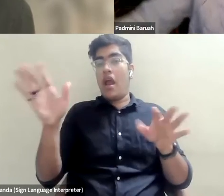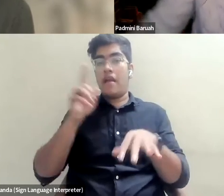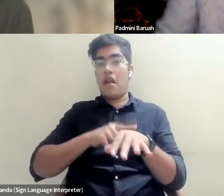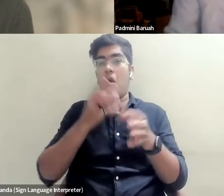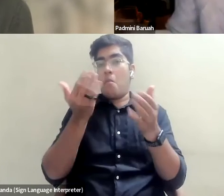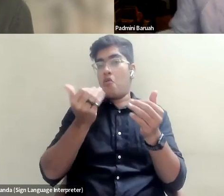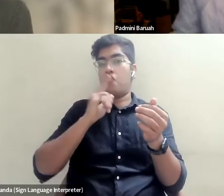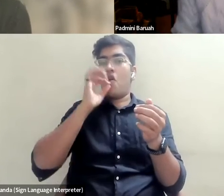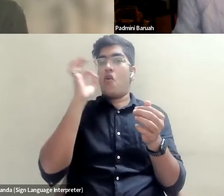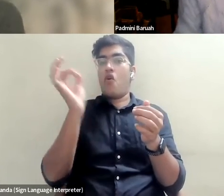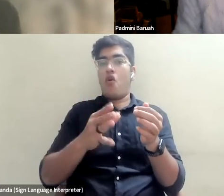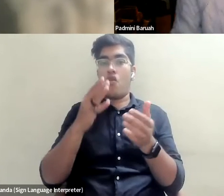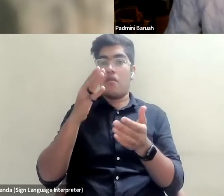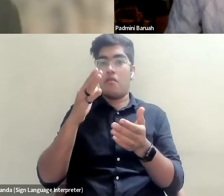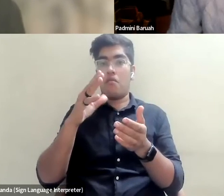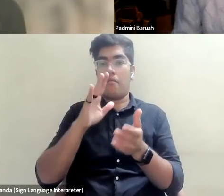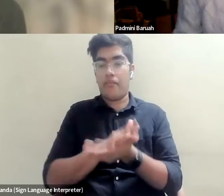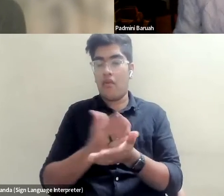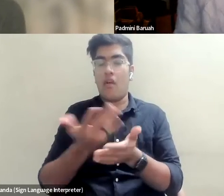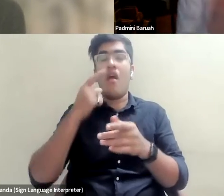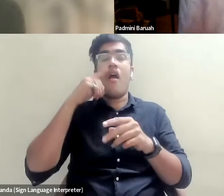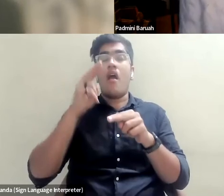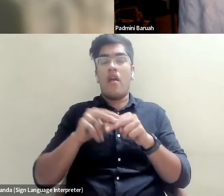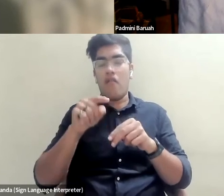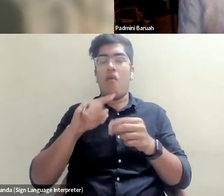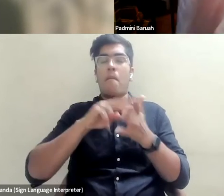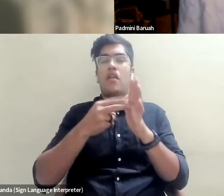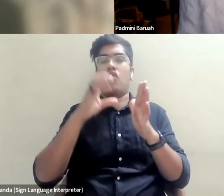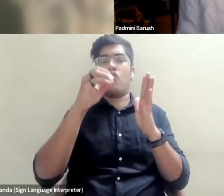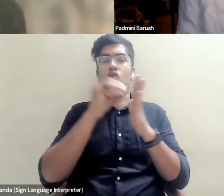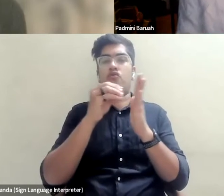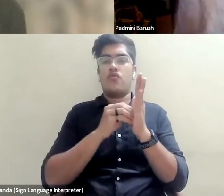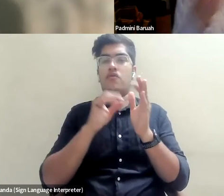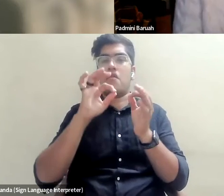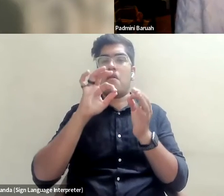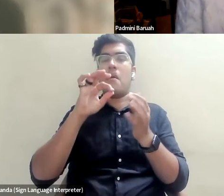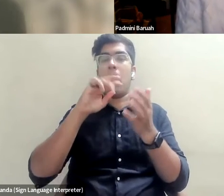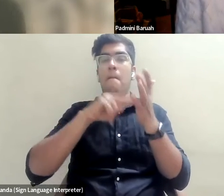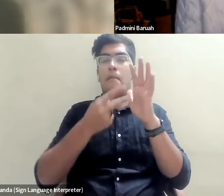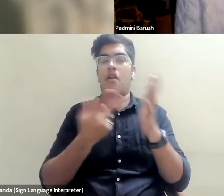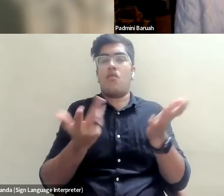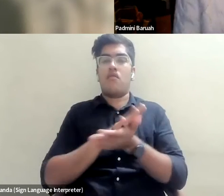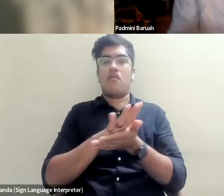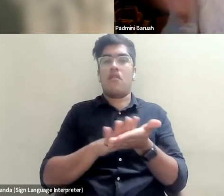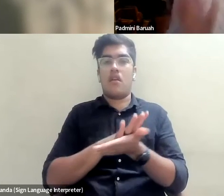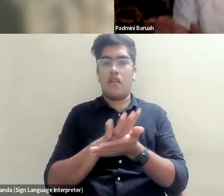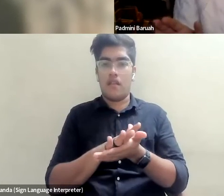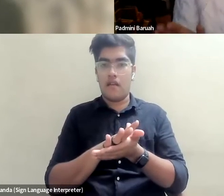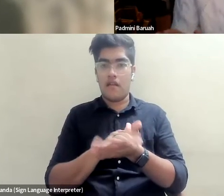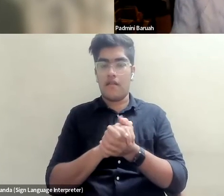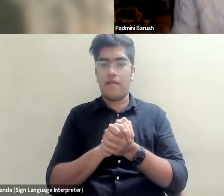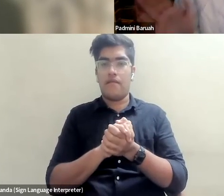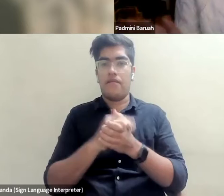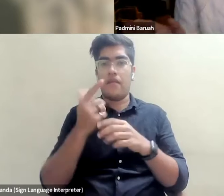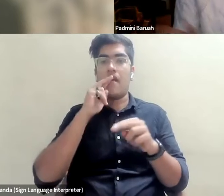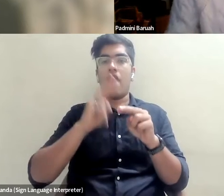constitutional protections will mean nothing. So for a lot of people, even for people who've been included in the NRC, if they're from the Bengali Muslim community, there's always